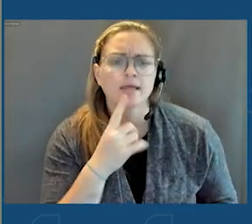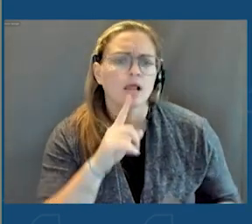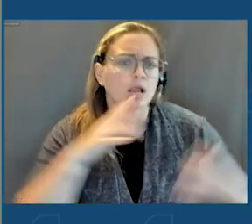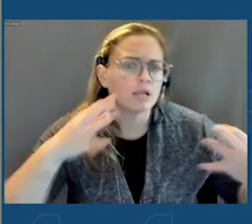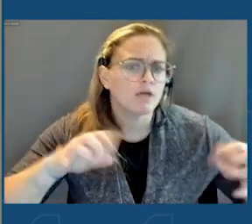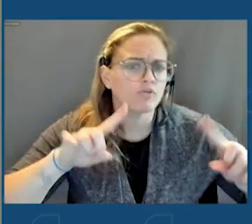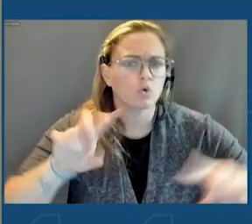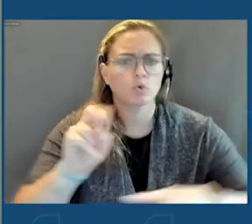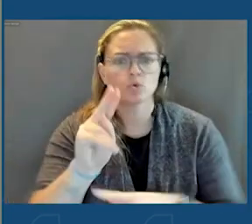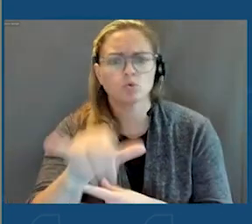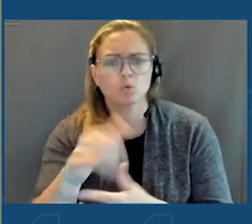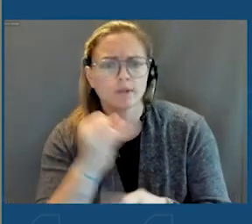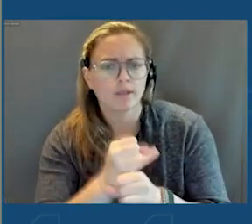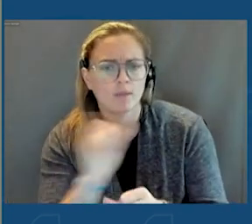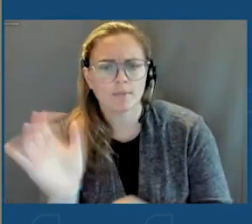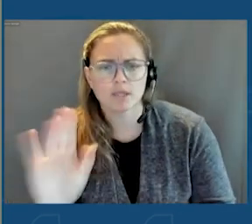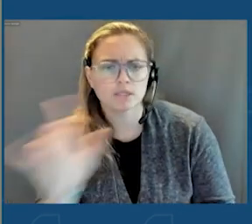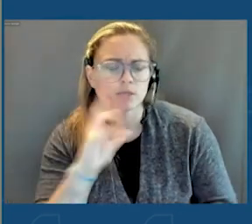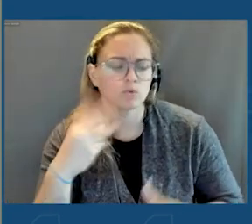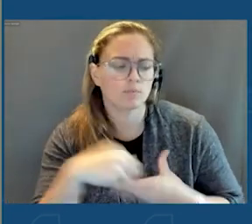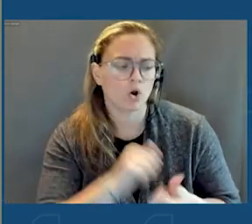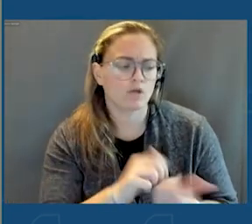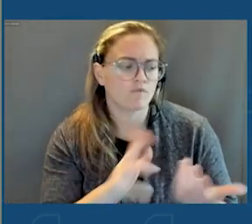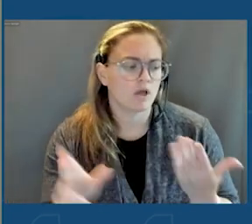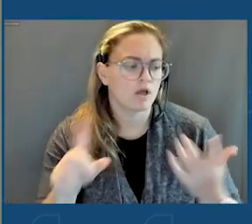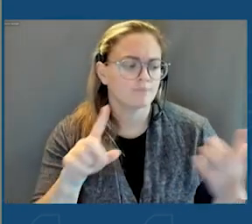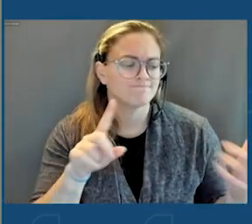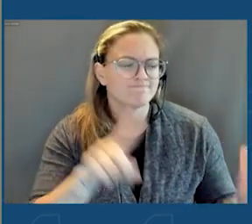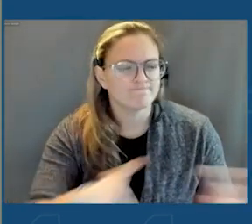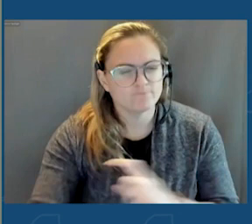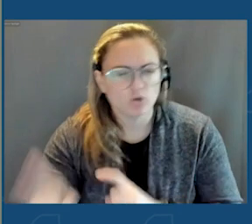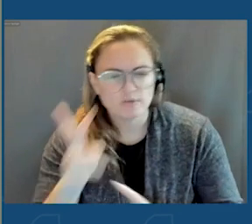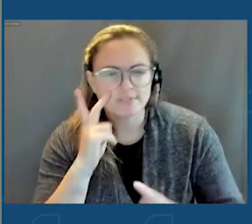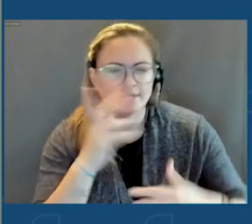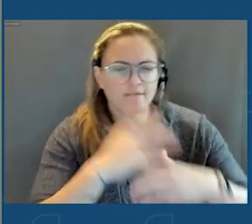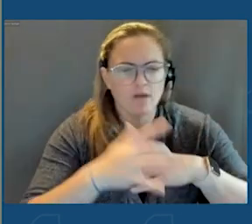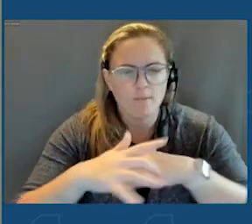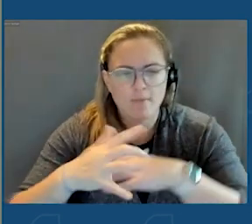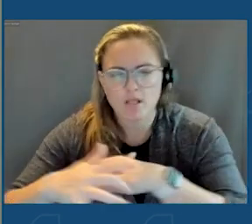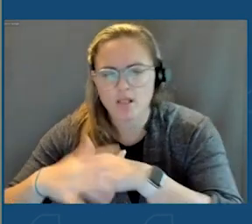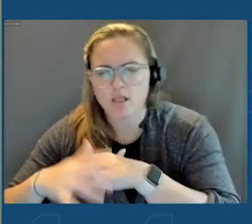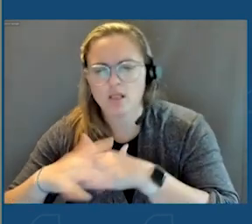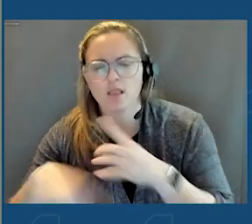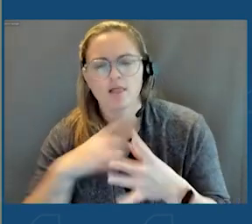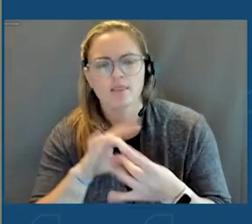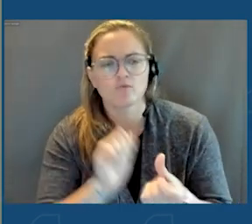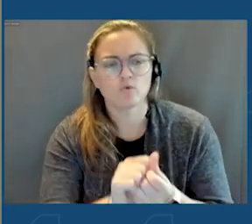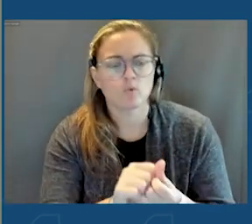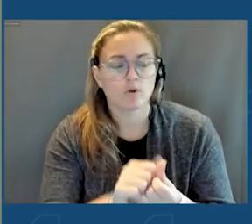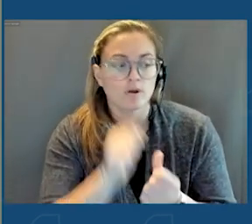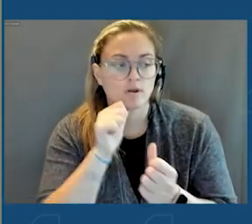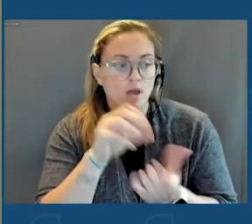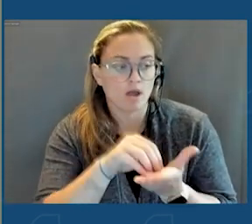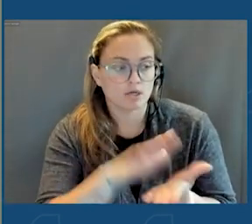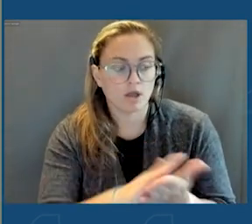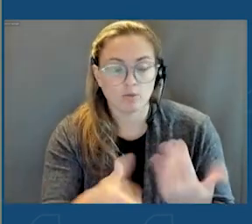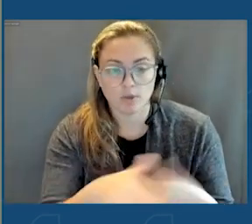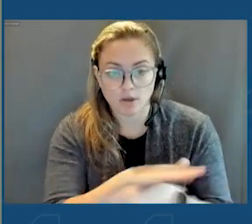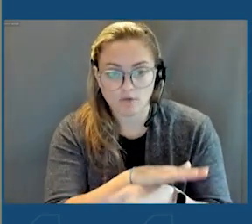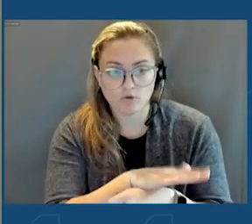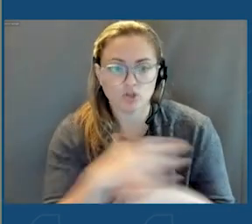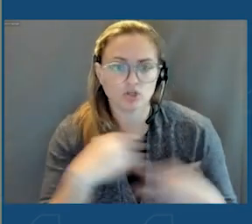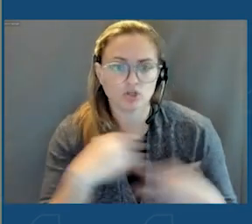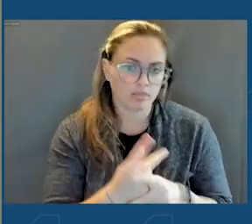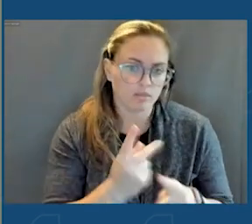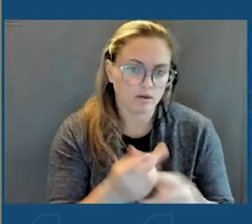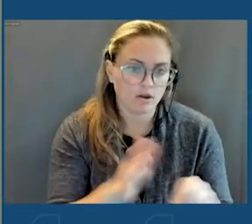SUNY campuses. It was always part of a survey of available lands. And as far as undocumented coverage, healthcare coverage,